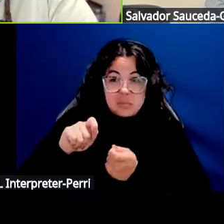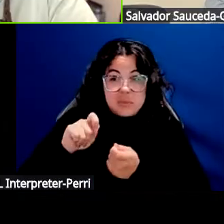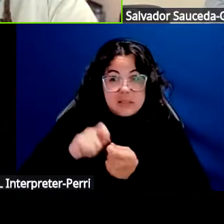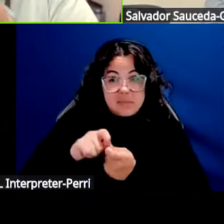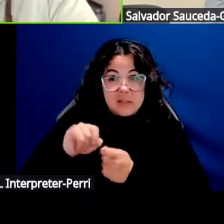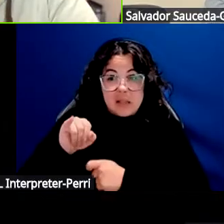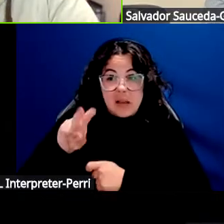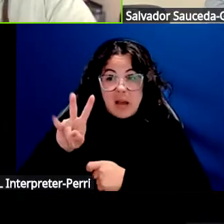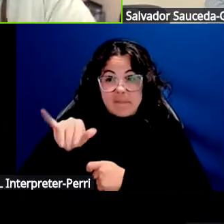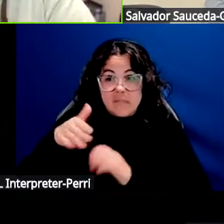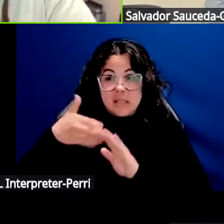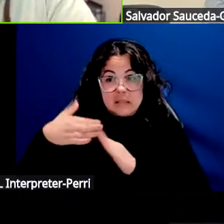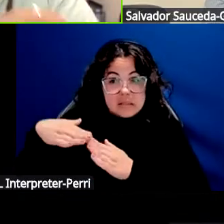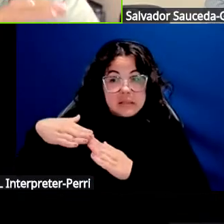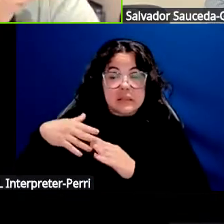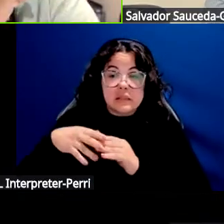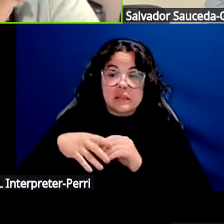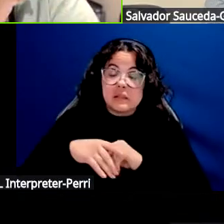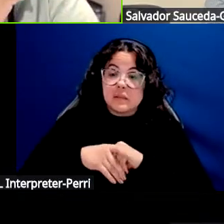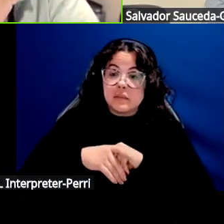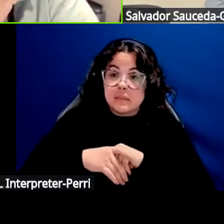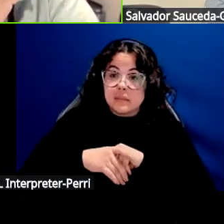Brentwood. So